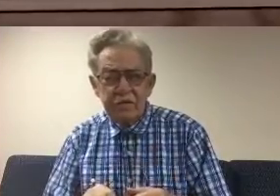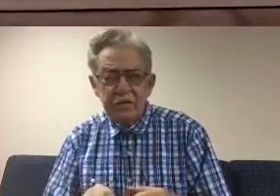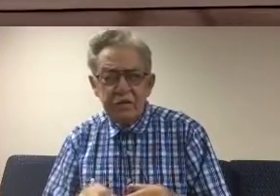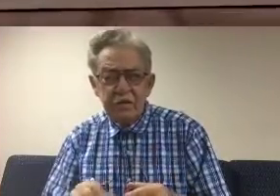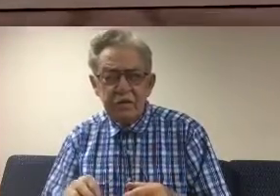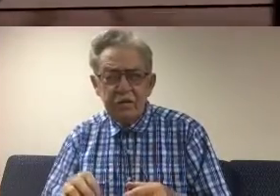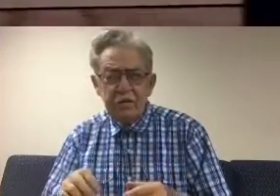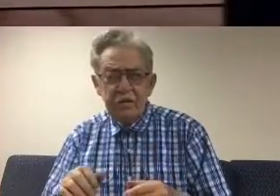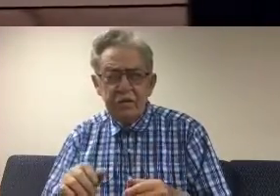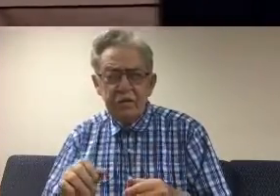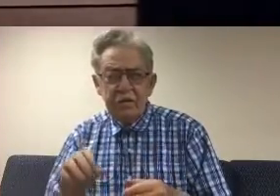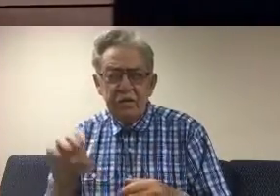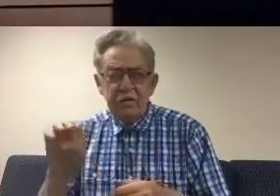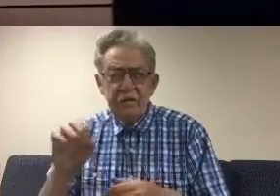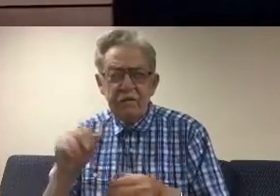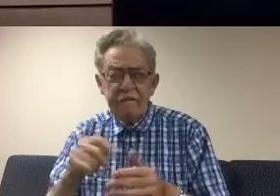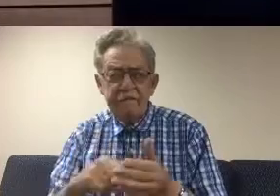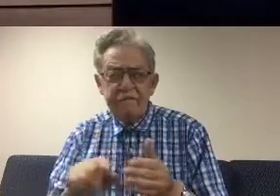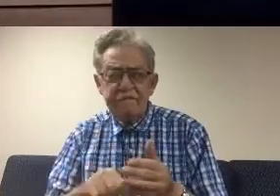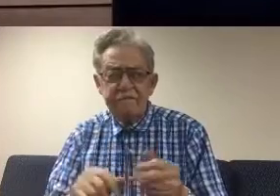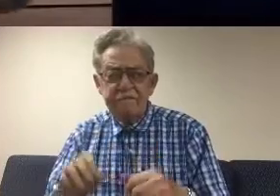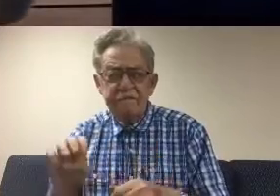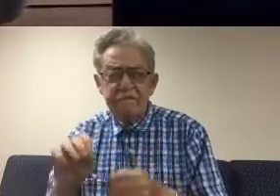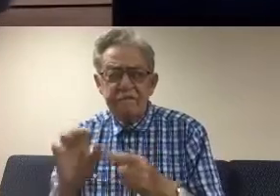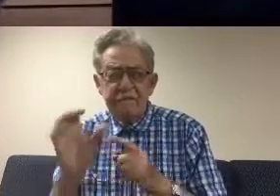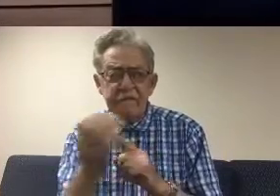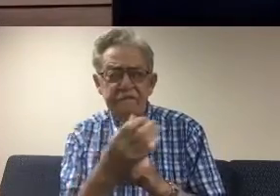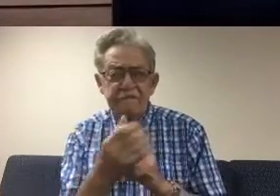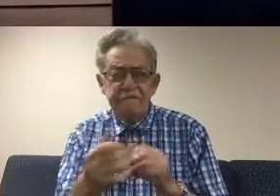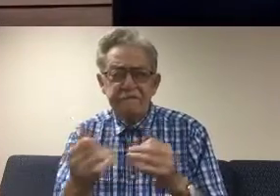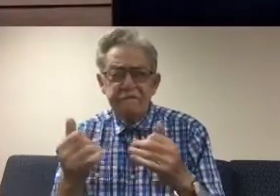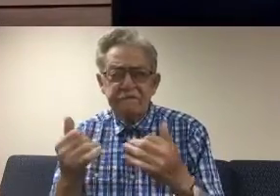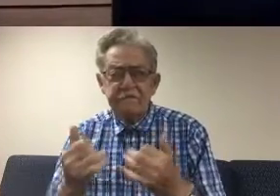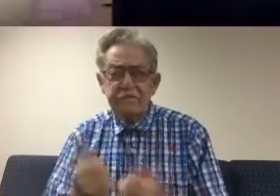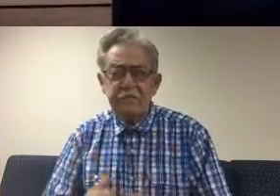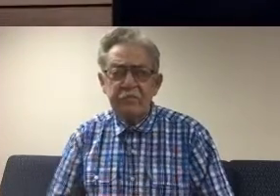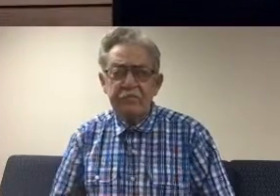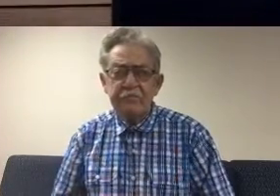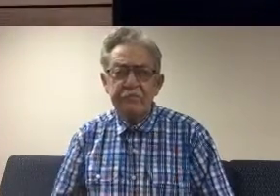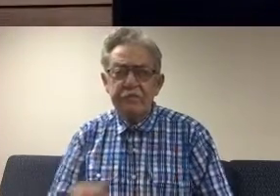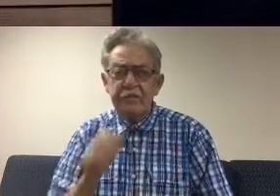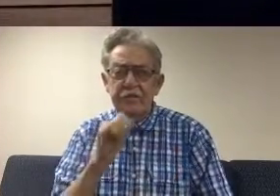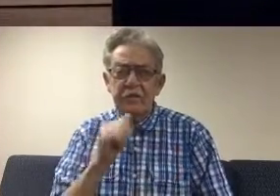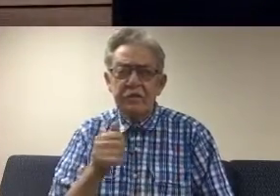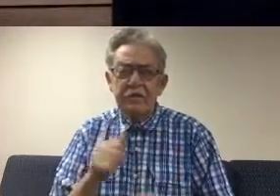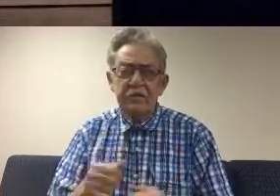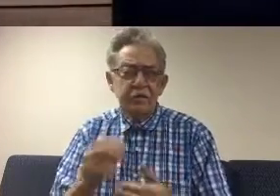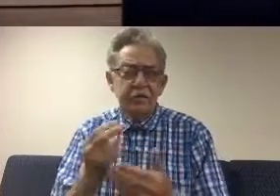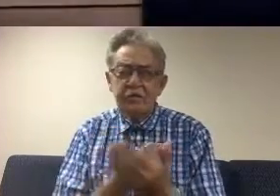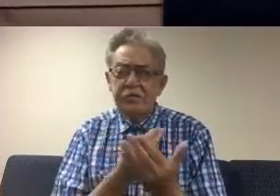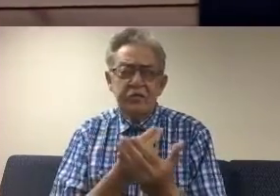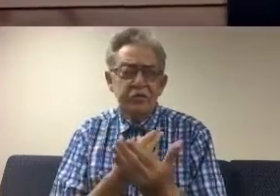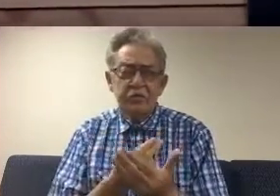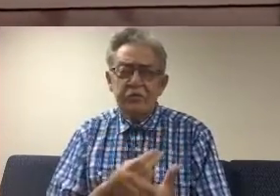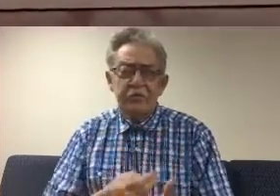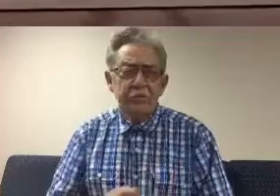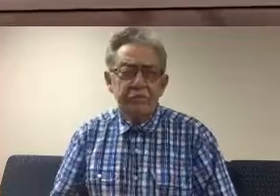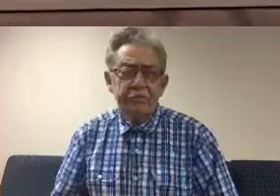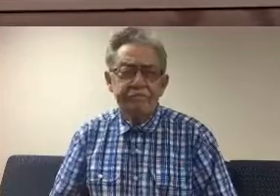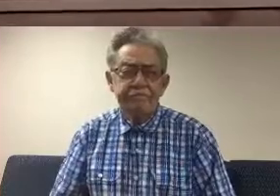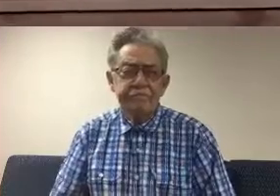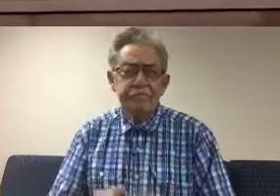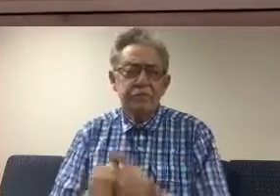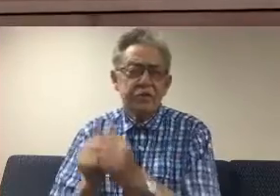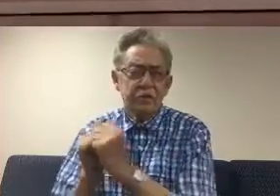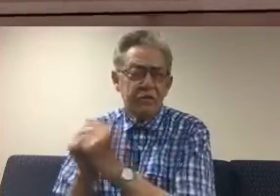cool, moving, everybody understands it now. Turns out that's not anything new. Turns out that was with